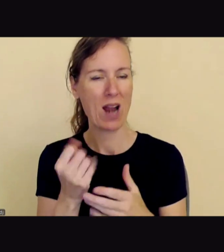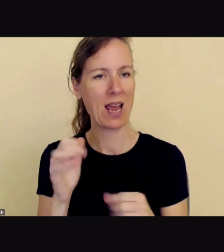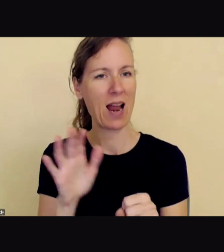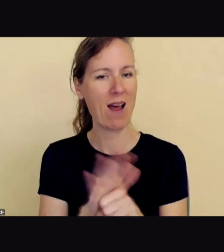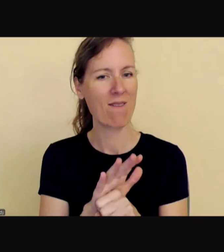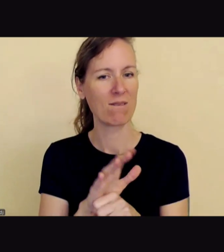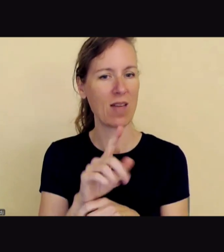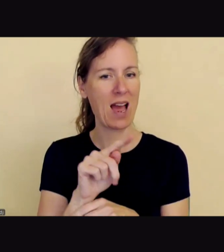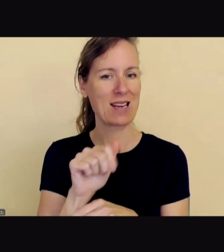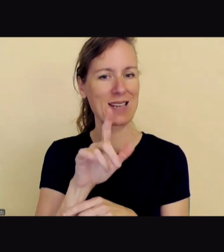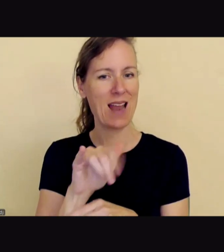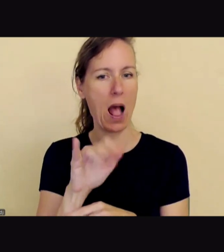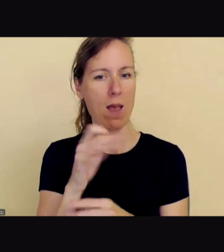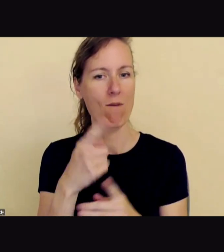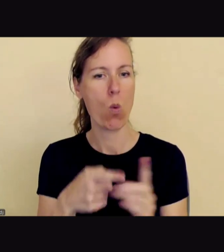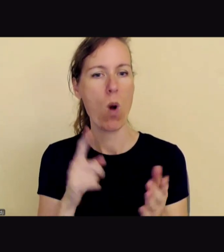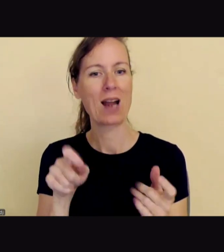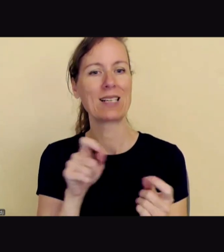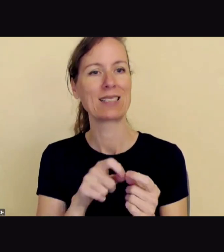Cool.